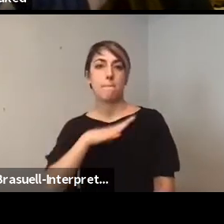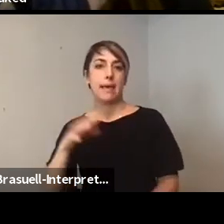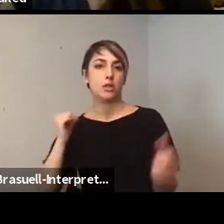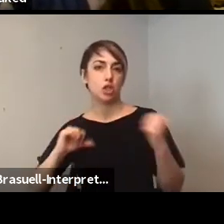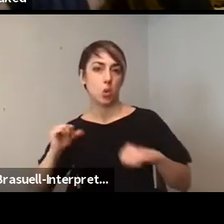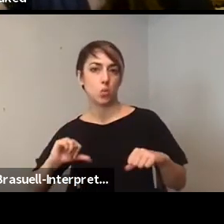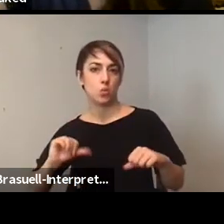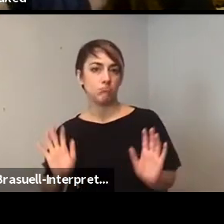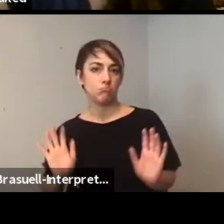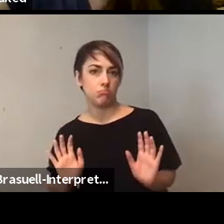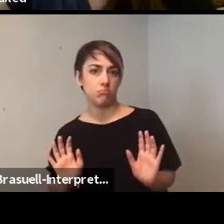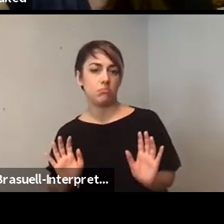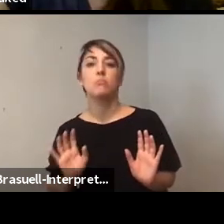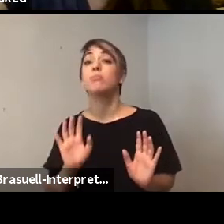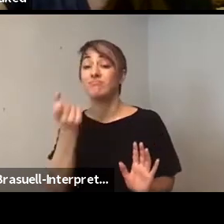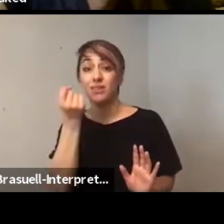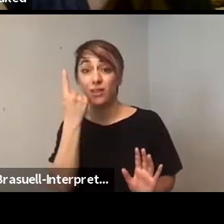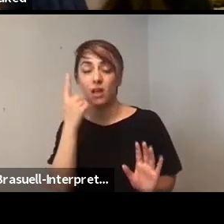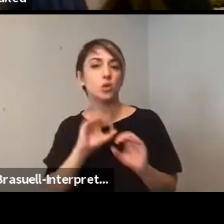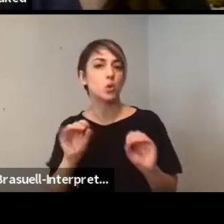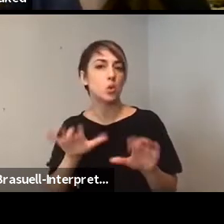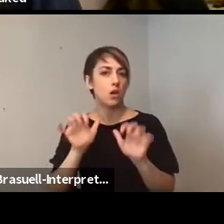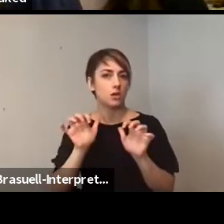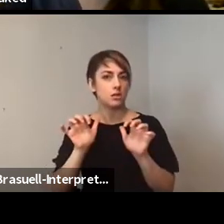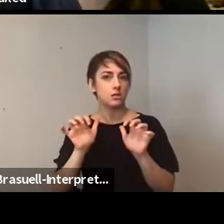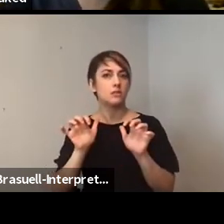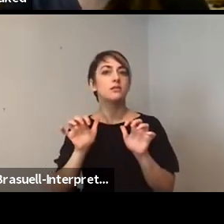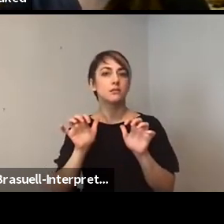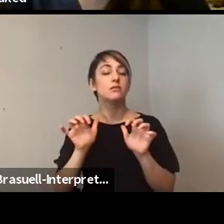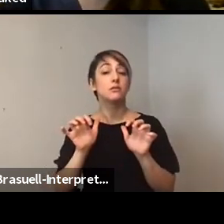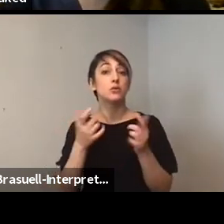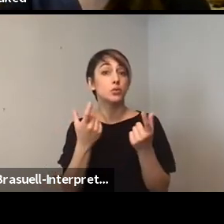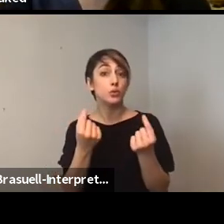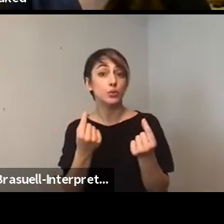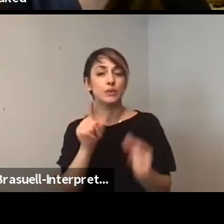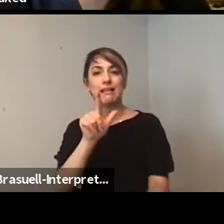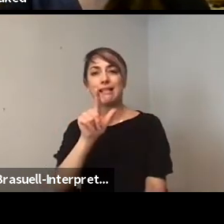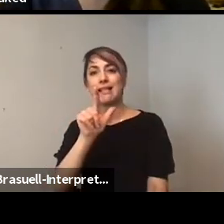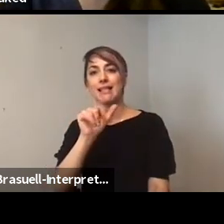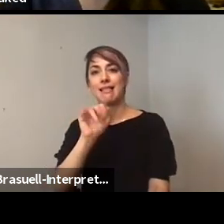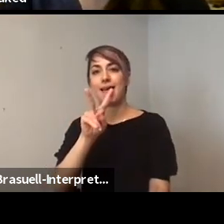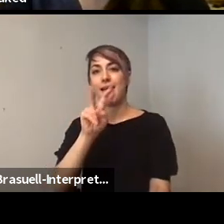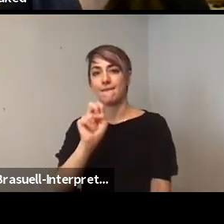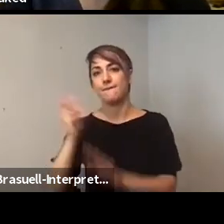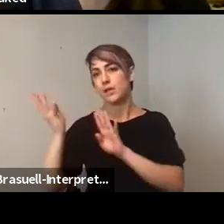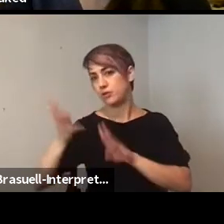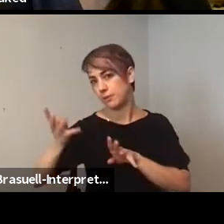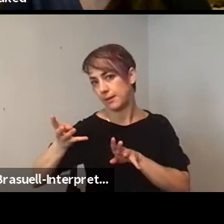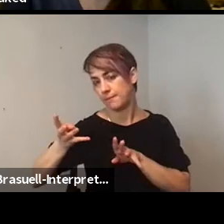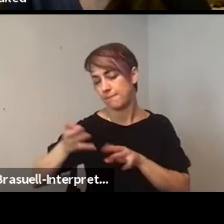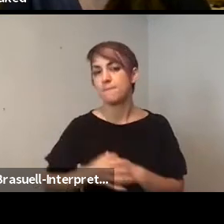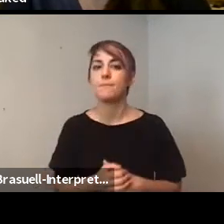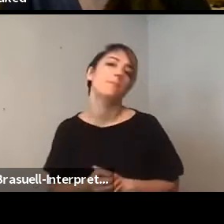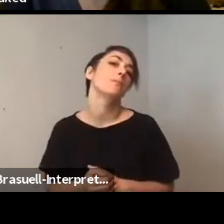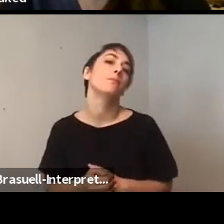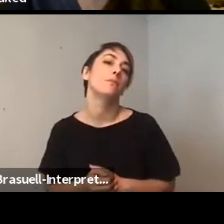but without an audience, and they're gonna do live streaming. And I think most of the theater